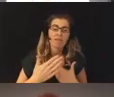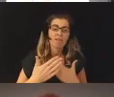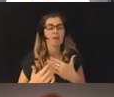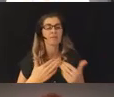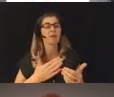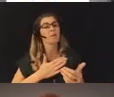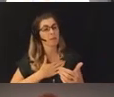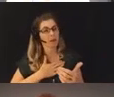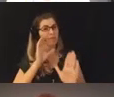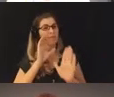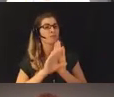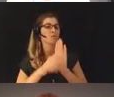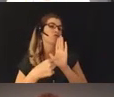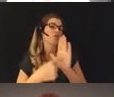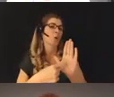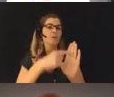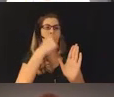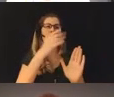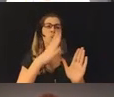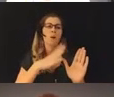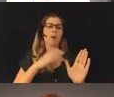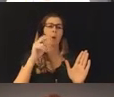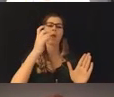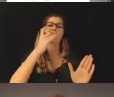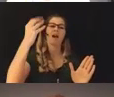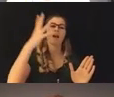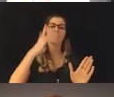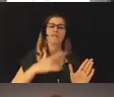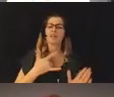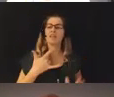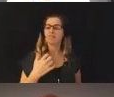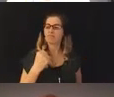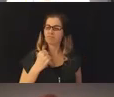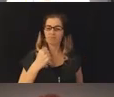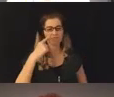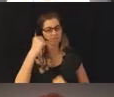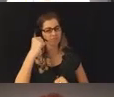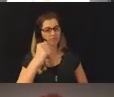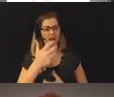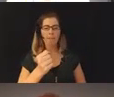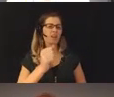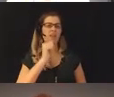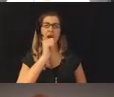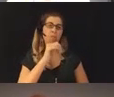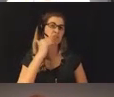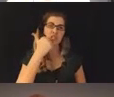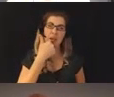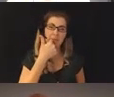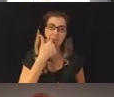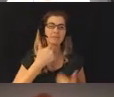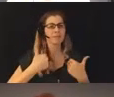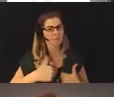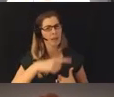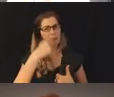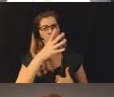self-portrait shows a Black woman in her own light. She is confident and she is empowered by her identity, not ashamed of it. As a Black woman, I've always struggled